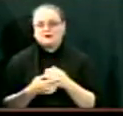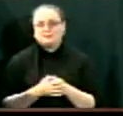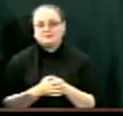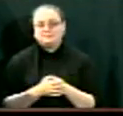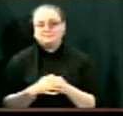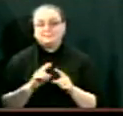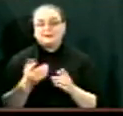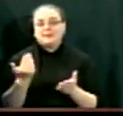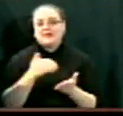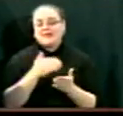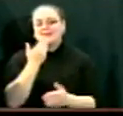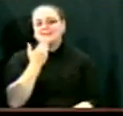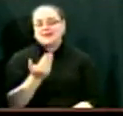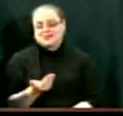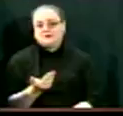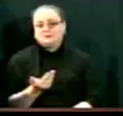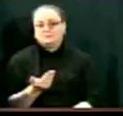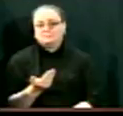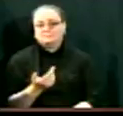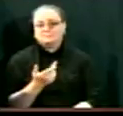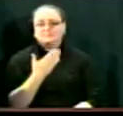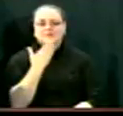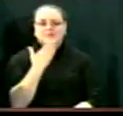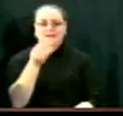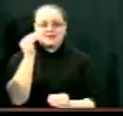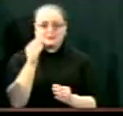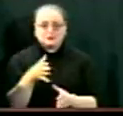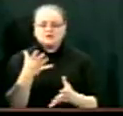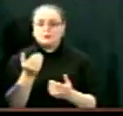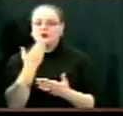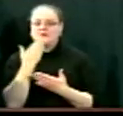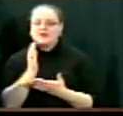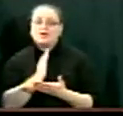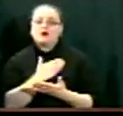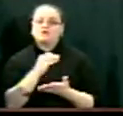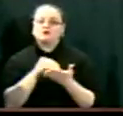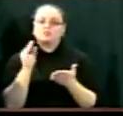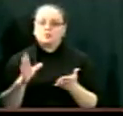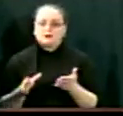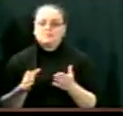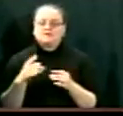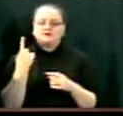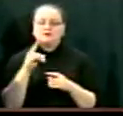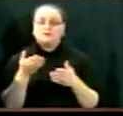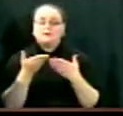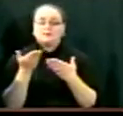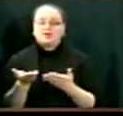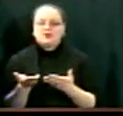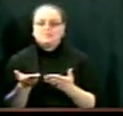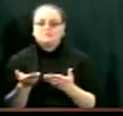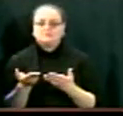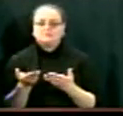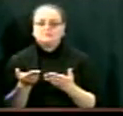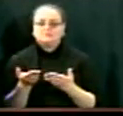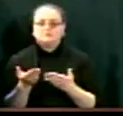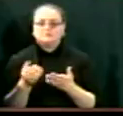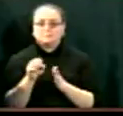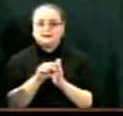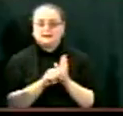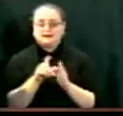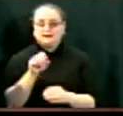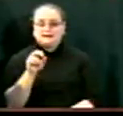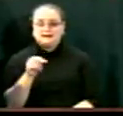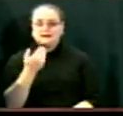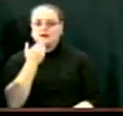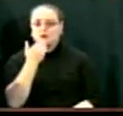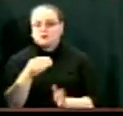But again, thank you. I want to thank the teachers. I want to thank our students for providing the state of Tennessee a